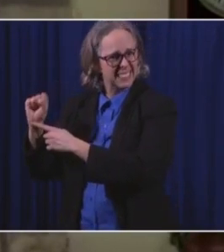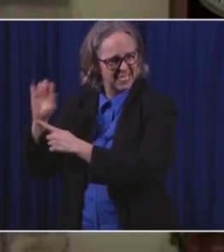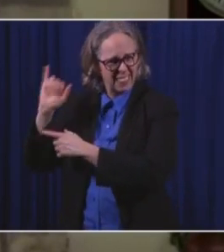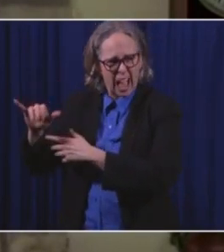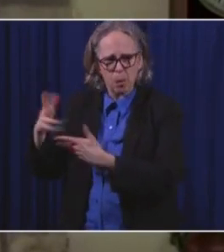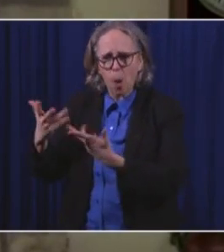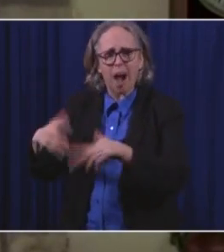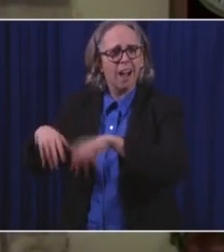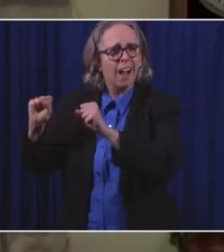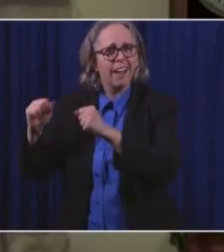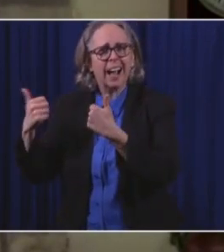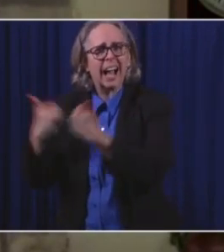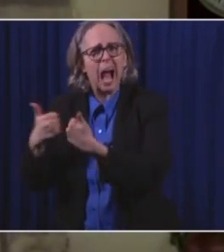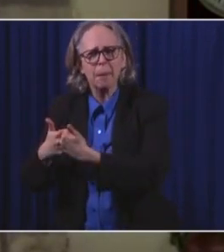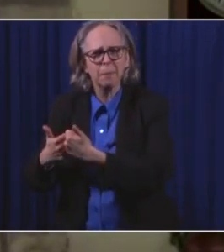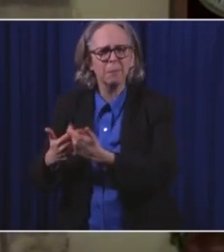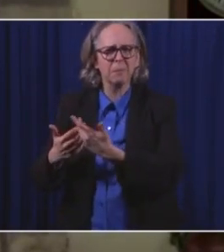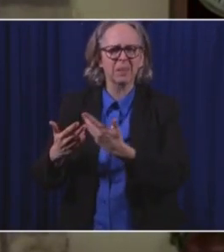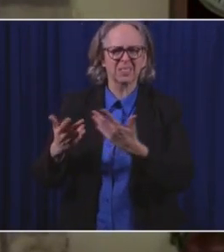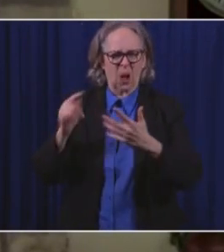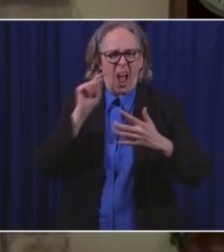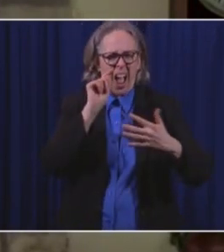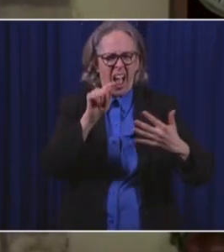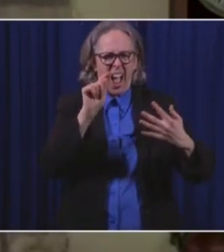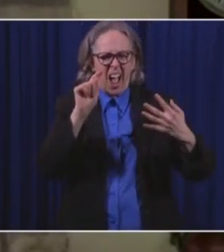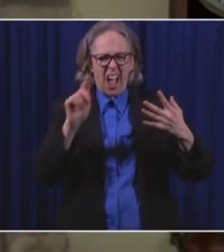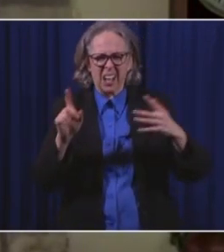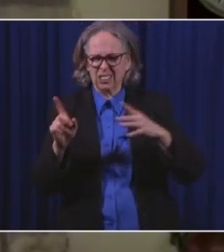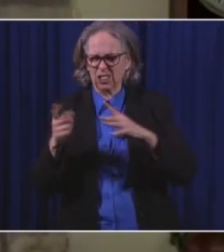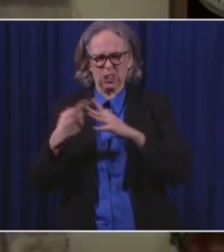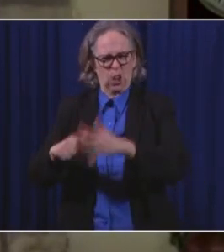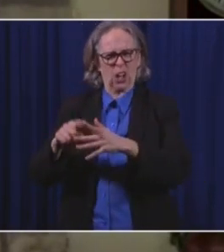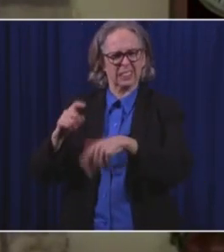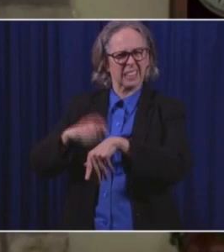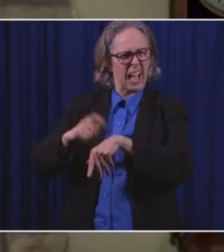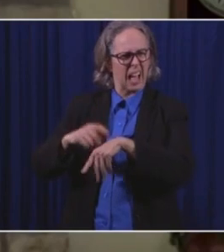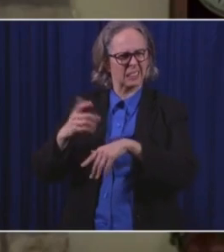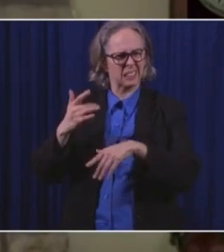are dictated by national television contracts, and as a